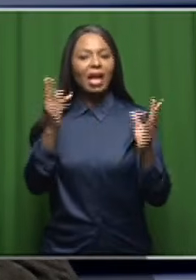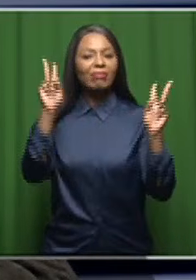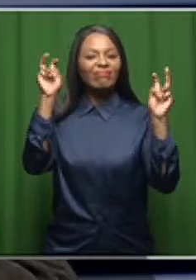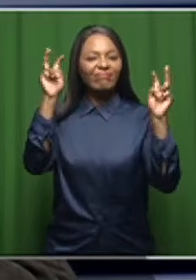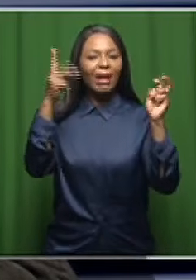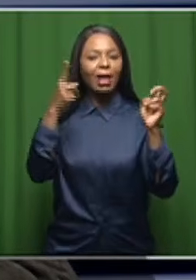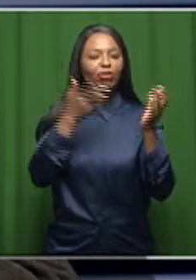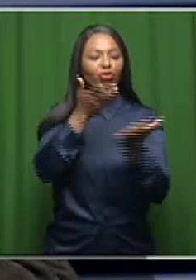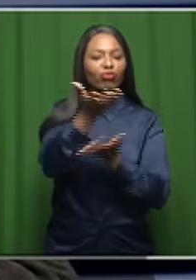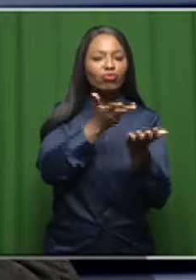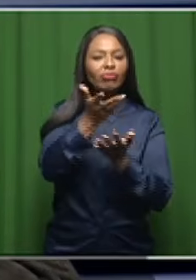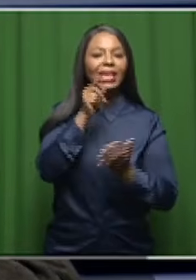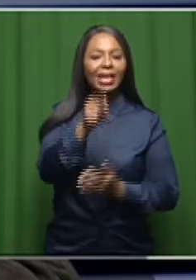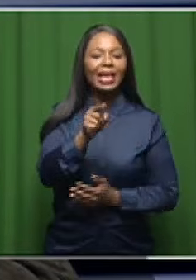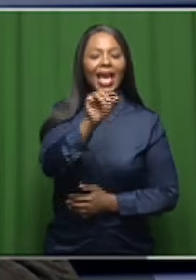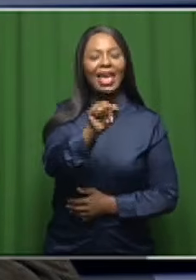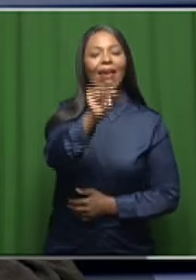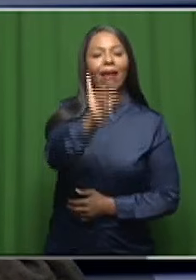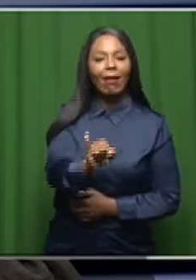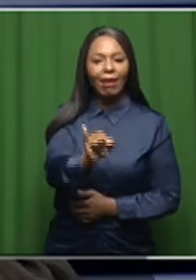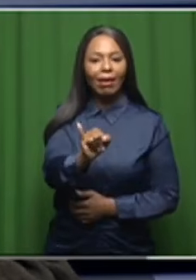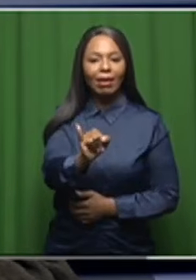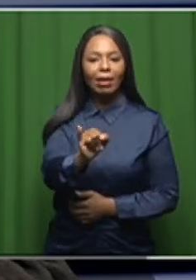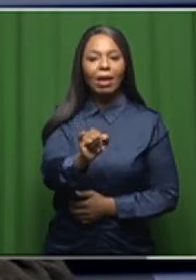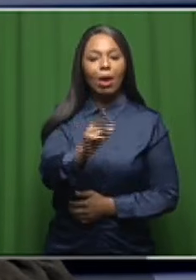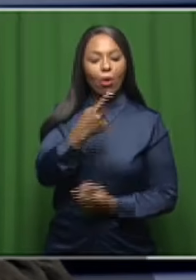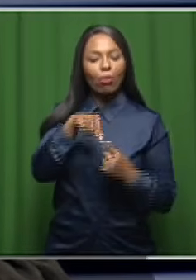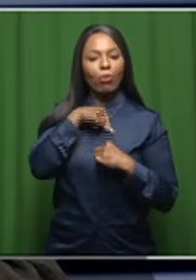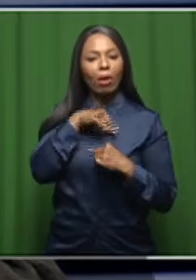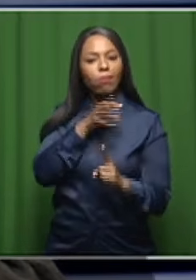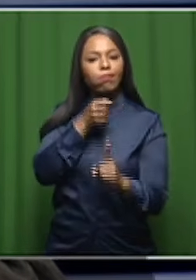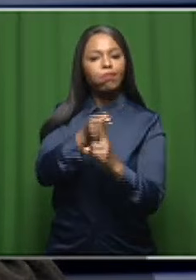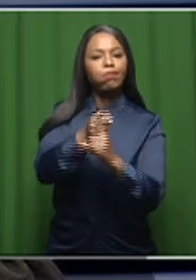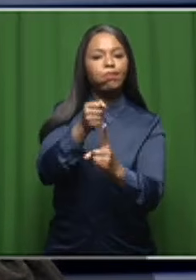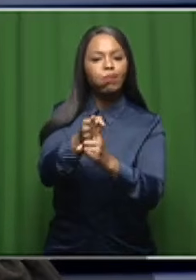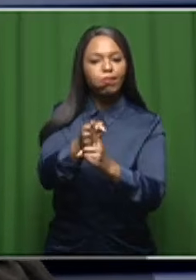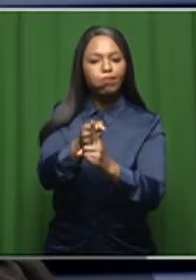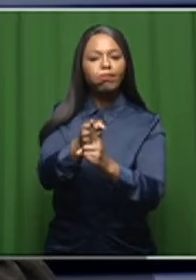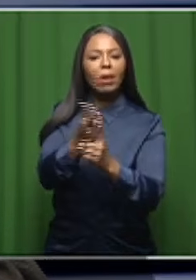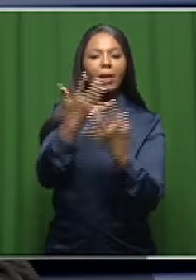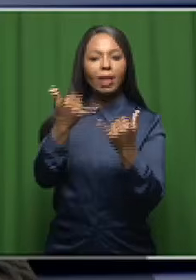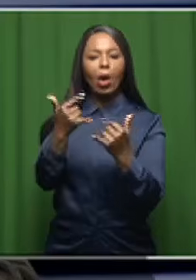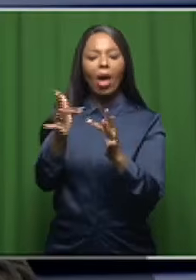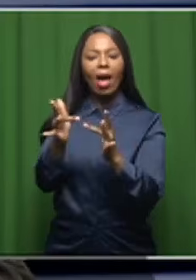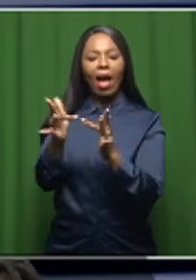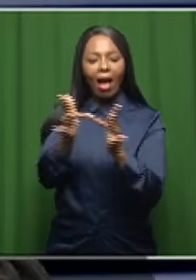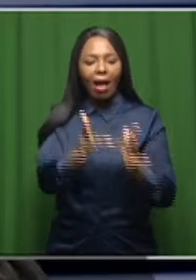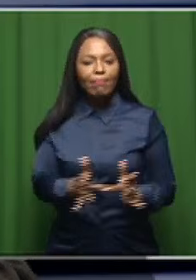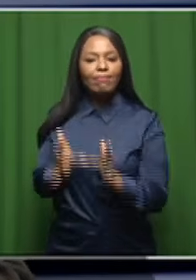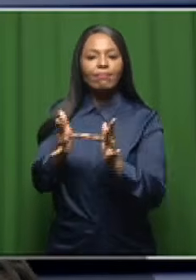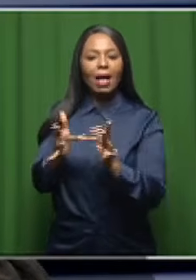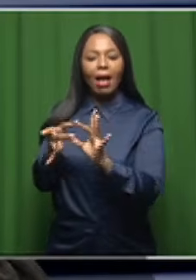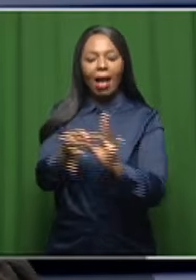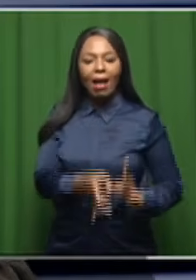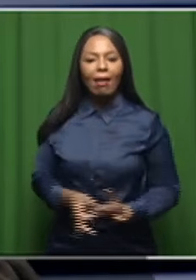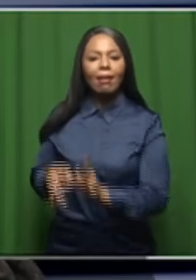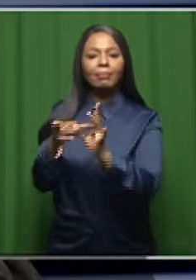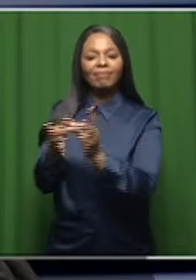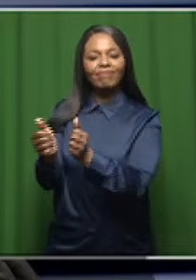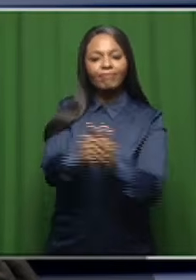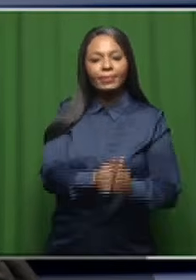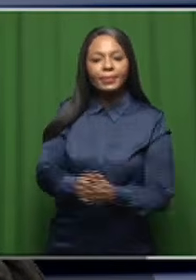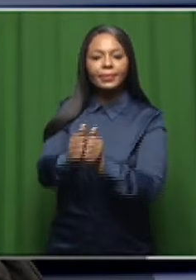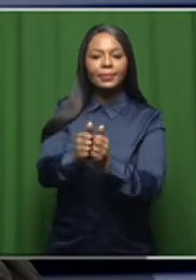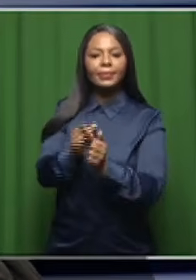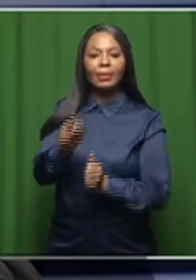AI. And one of the things we are driving towards is to align governance for all, aligned